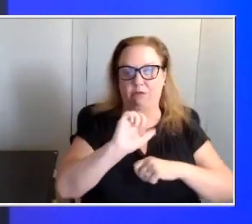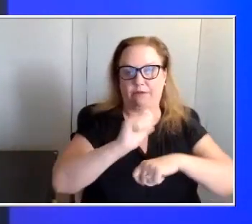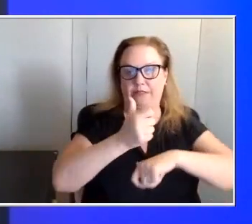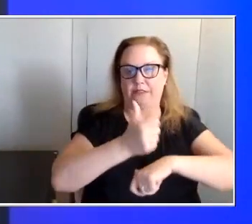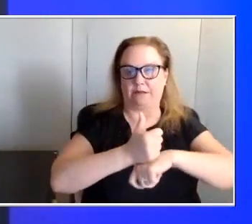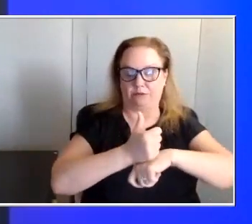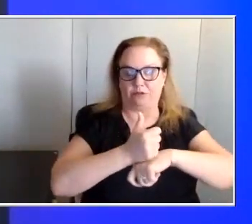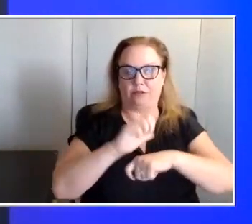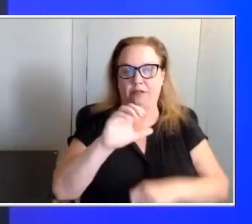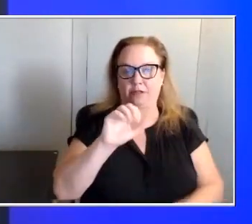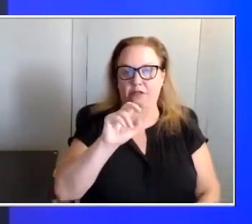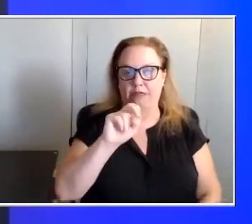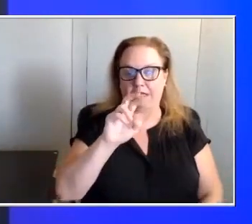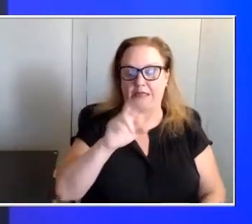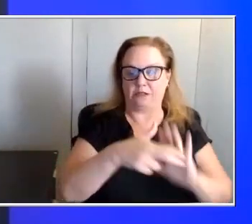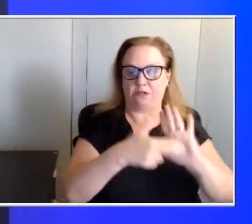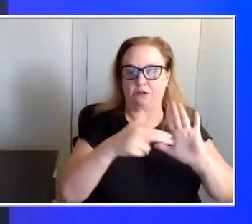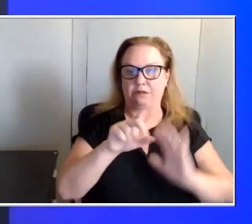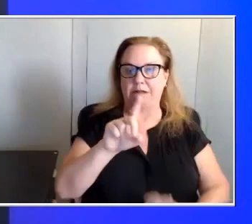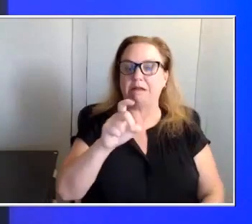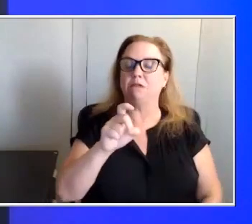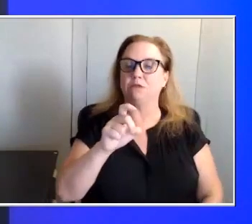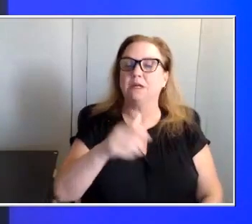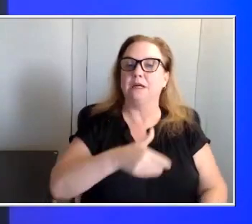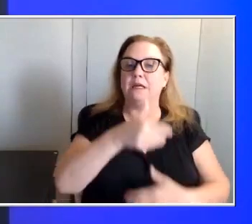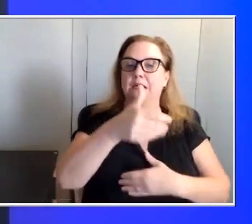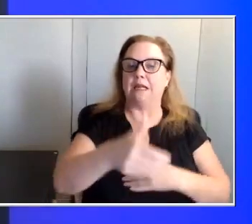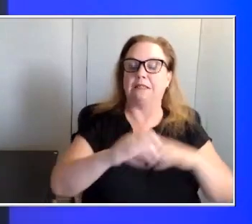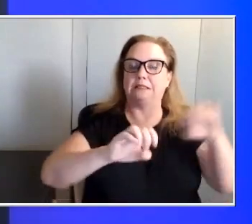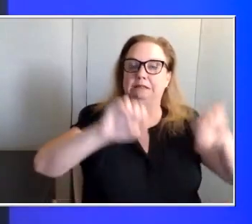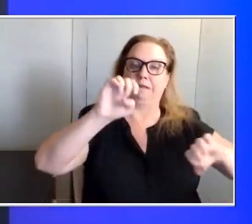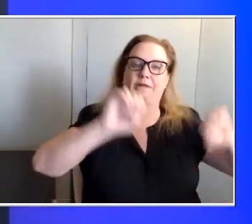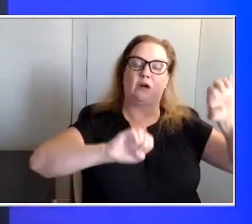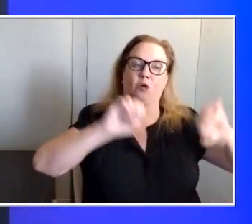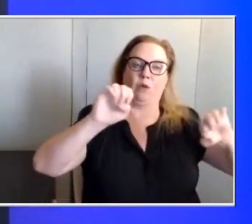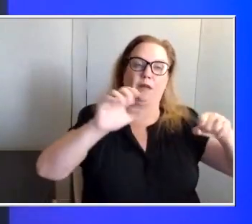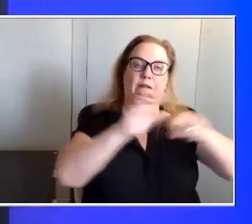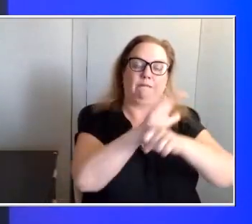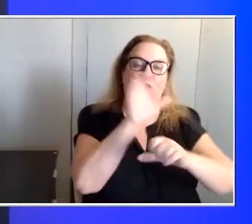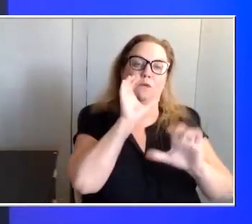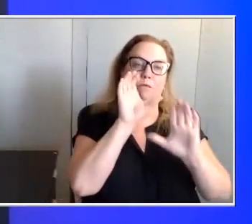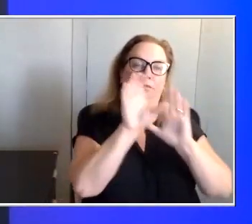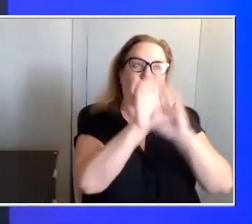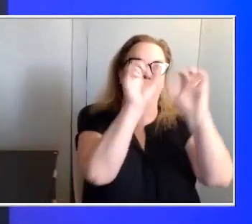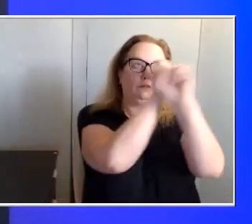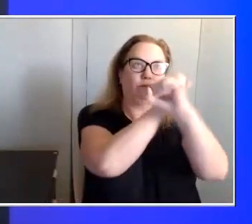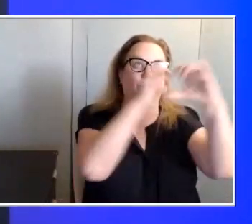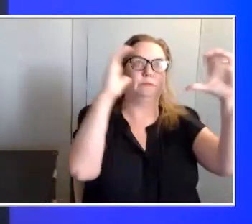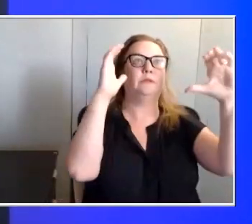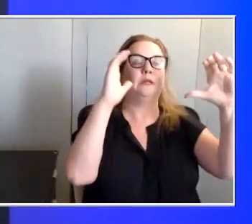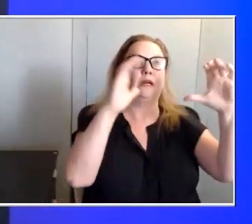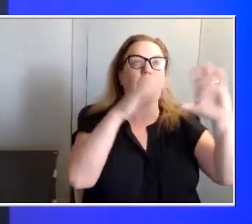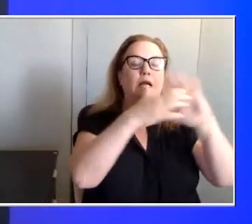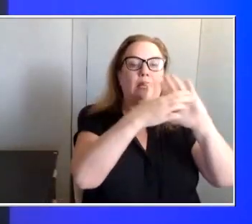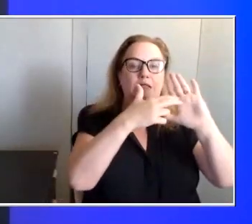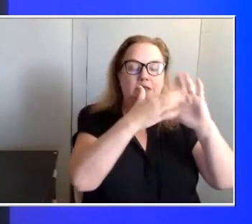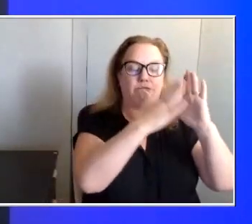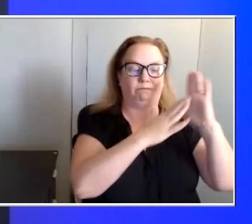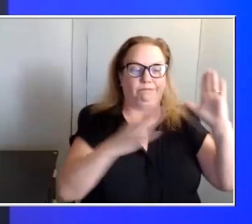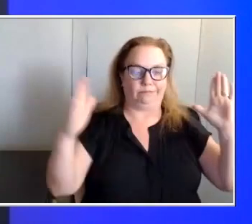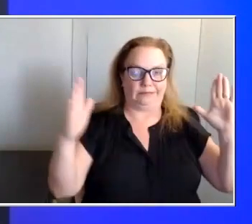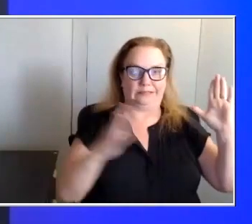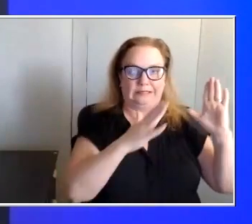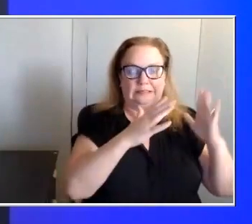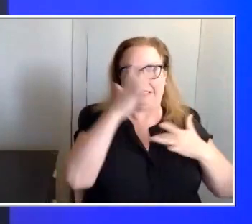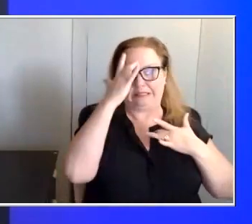cancer diagnosis, the next step is going to be to really evaluate the full picture. So as a spectrum of disease, as Dr. Chen said, we